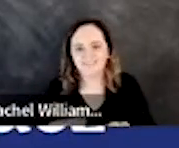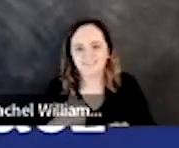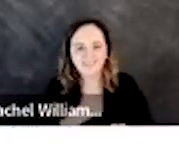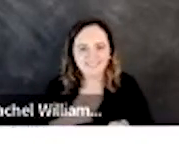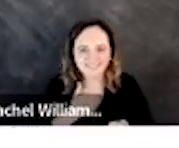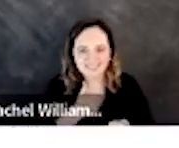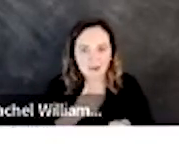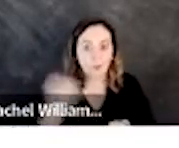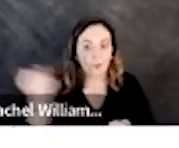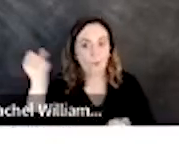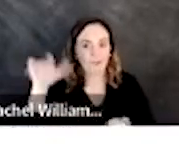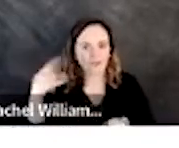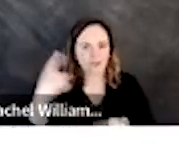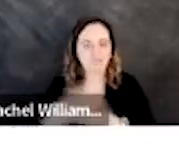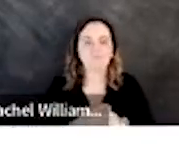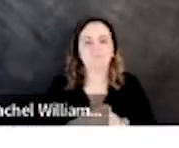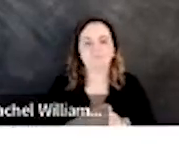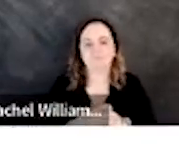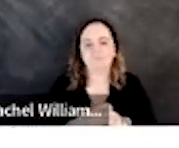Apologies.